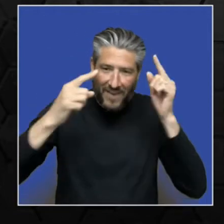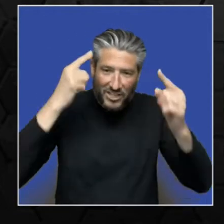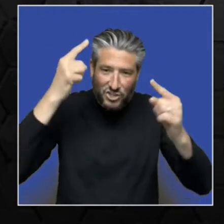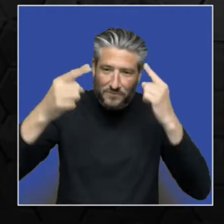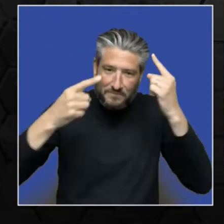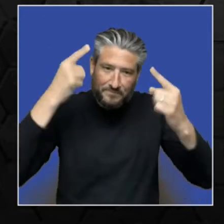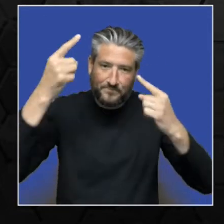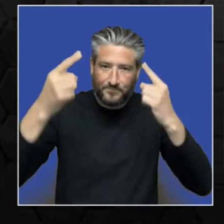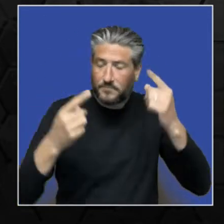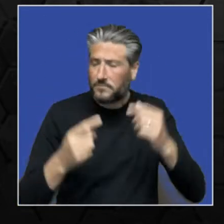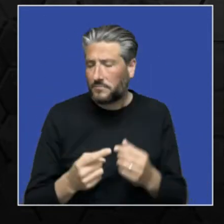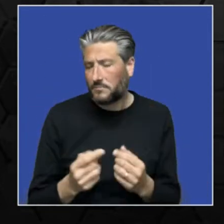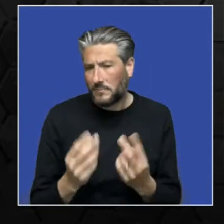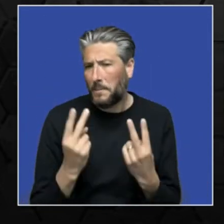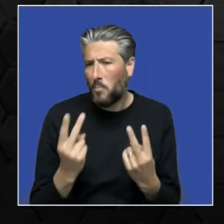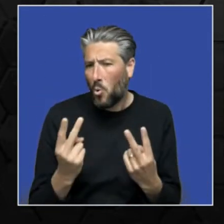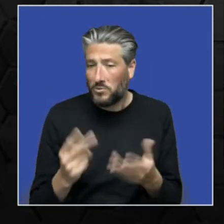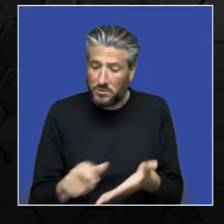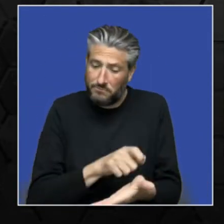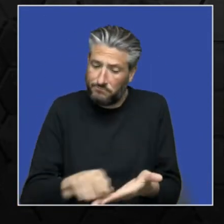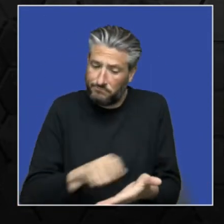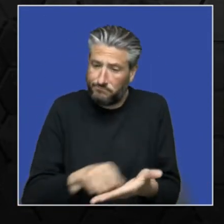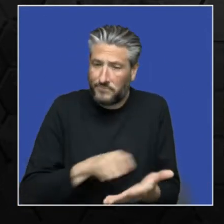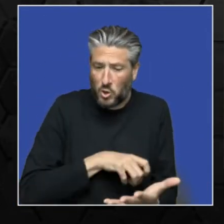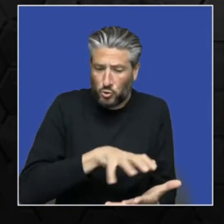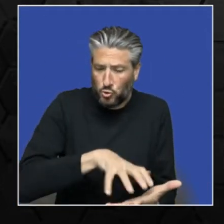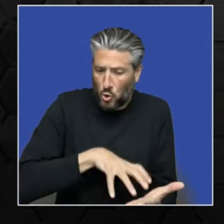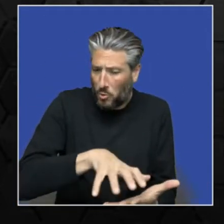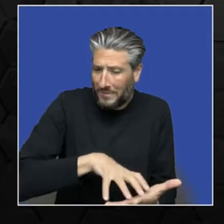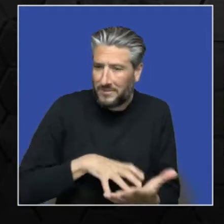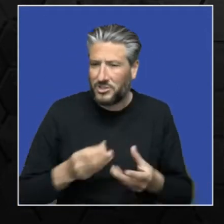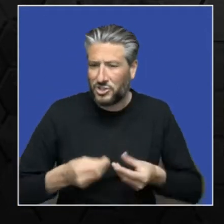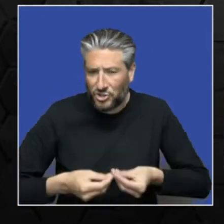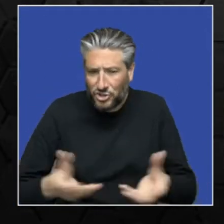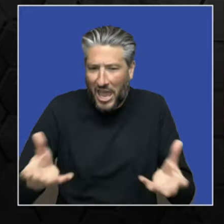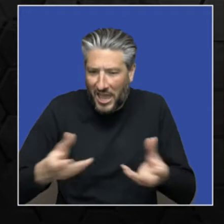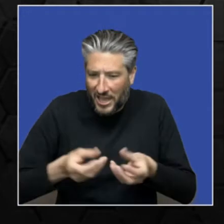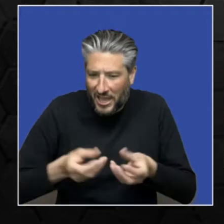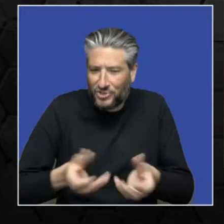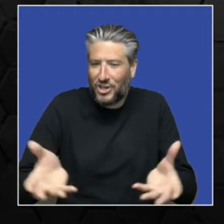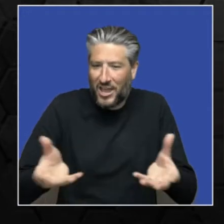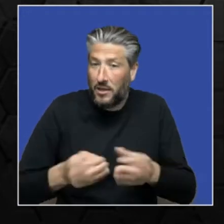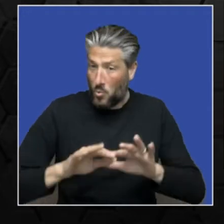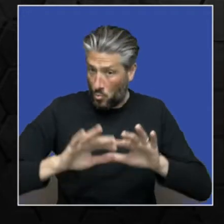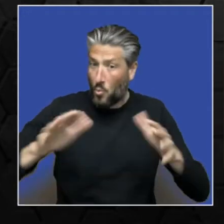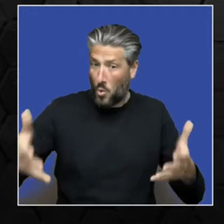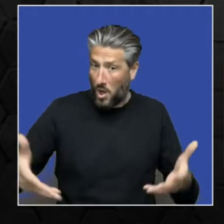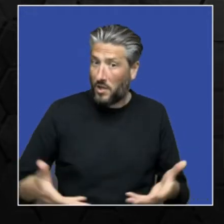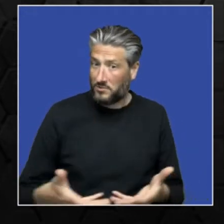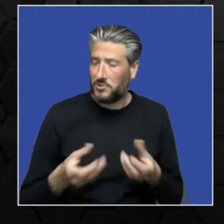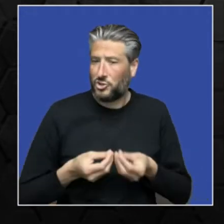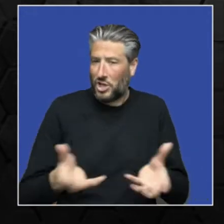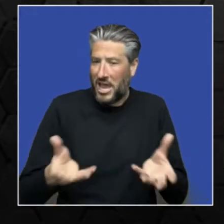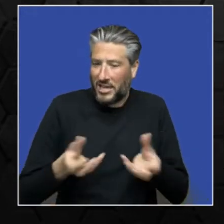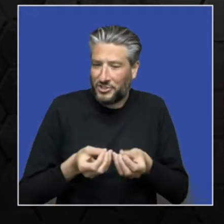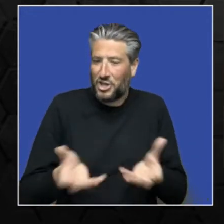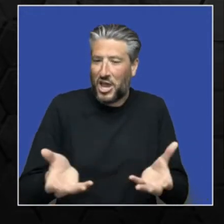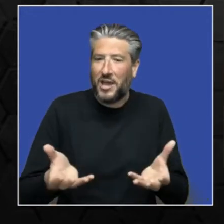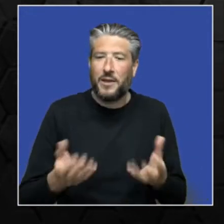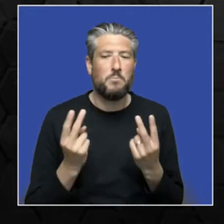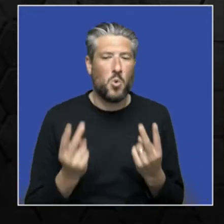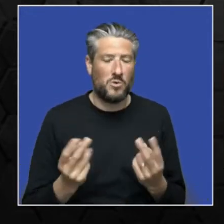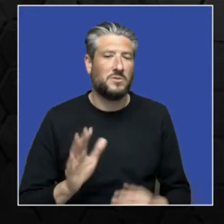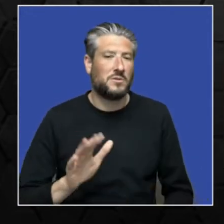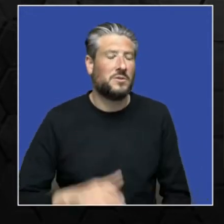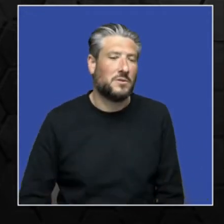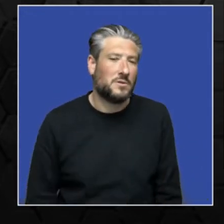it to the global community. And that's to be taken. So I think it's not good to see research as a separate bubble, because if you